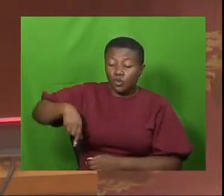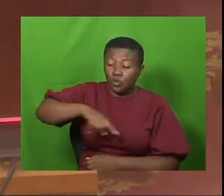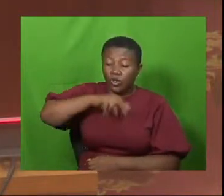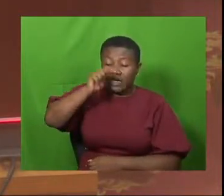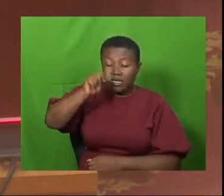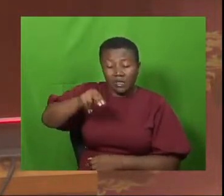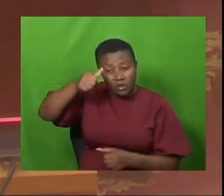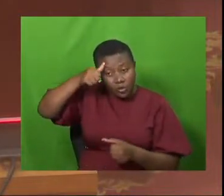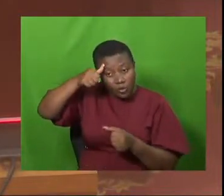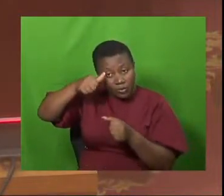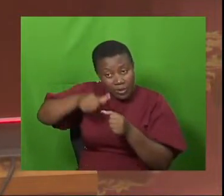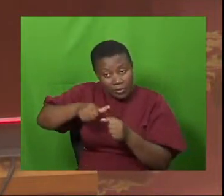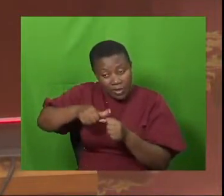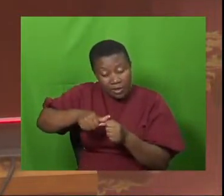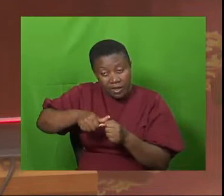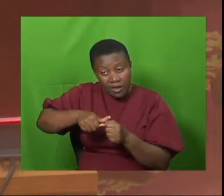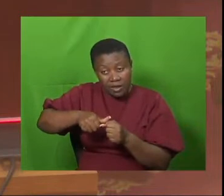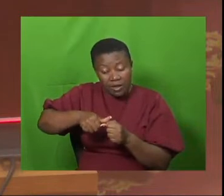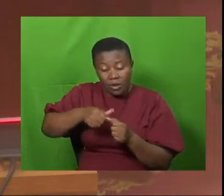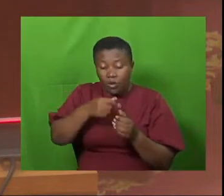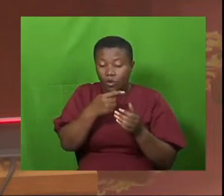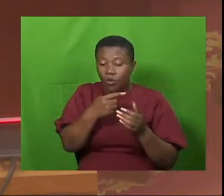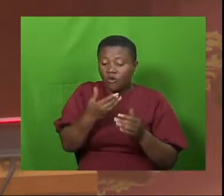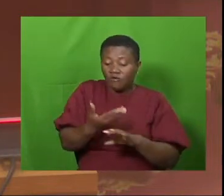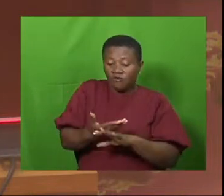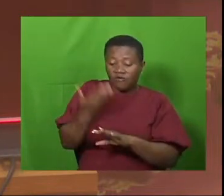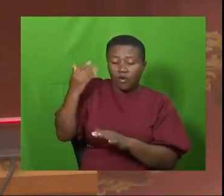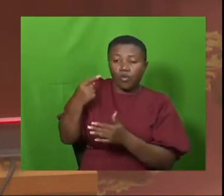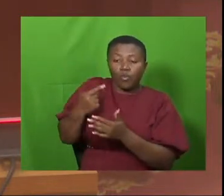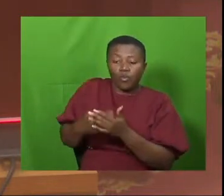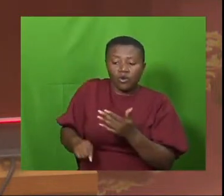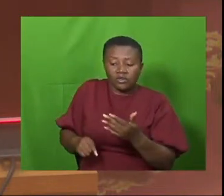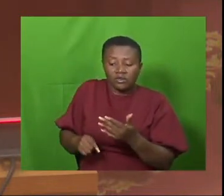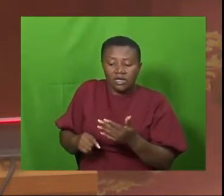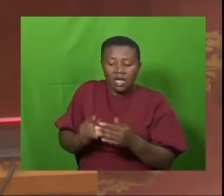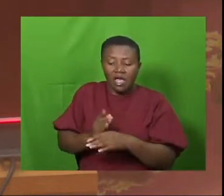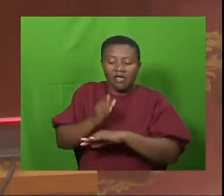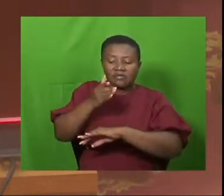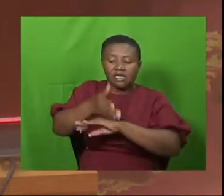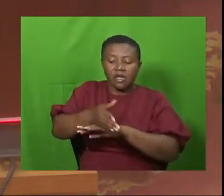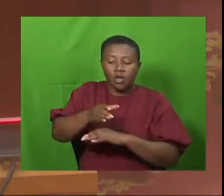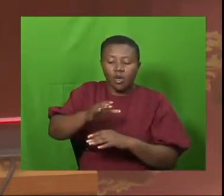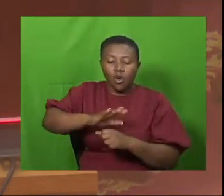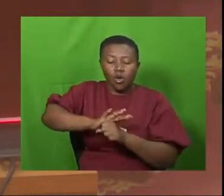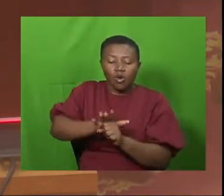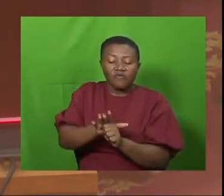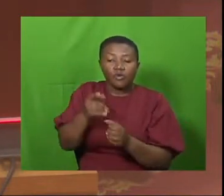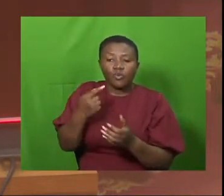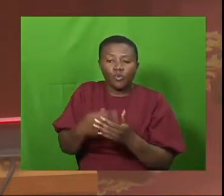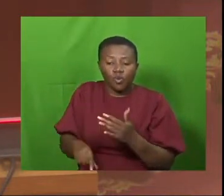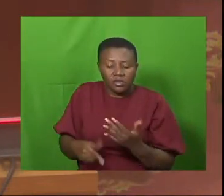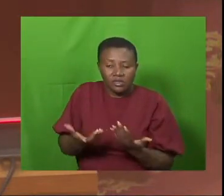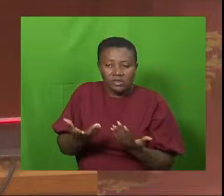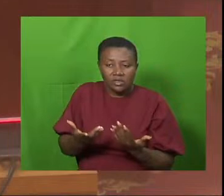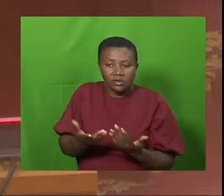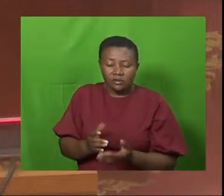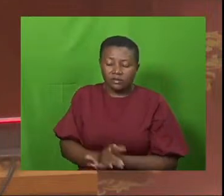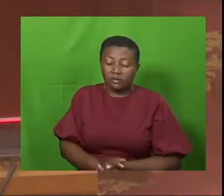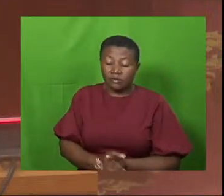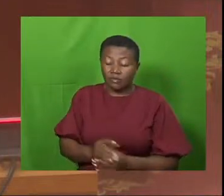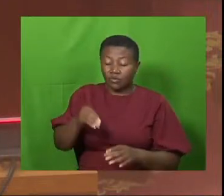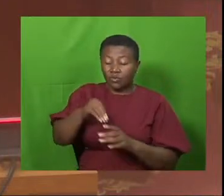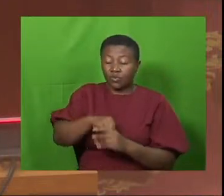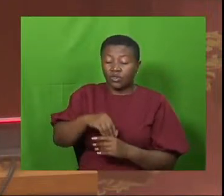were when there was no COVID. This is what Mr. President said. Mr. Speaker, in 3 years, we